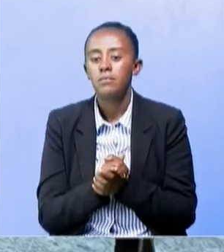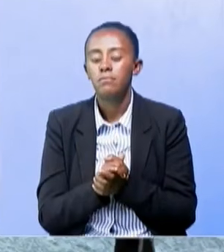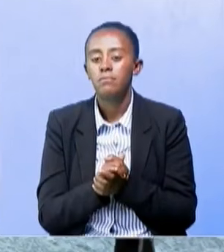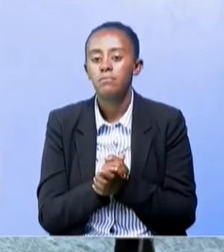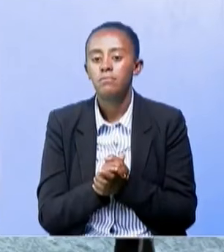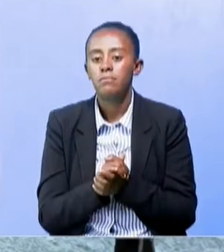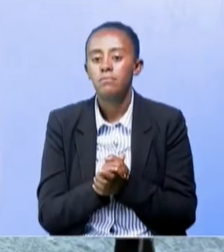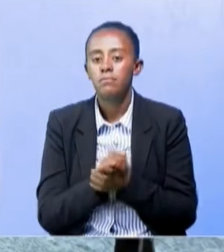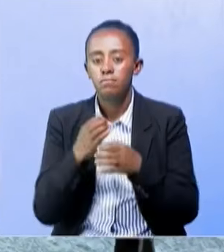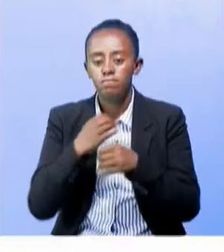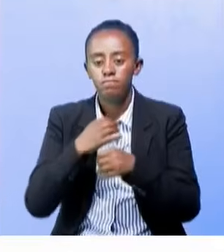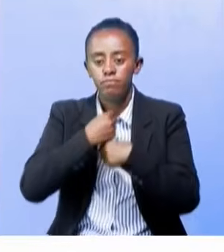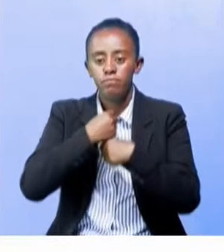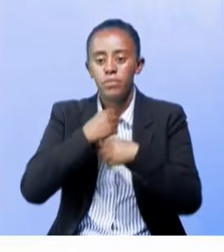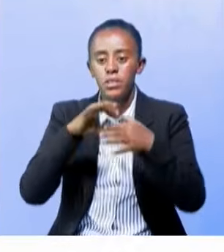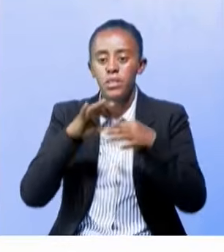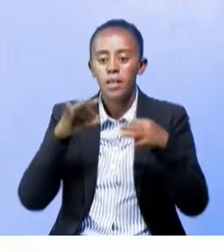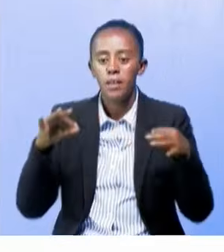concluding sentence.